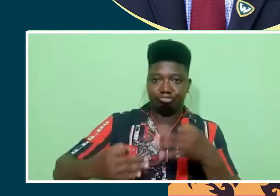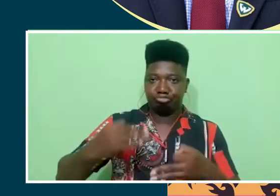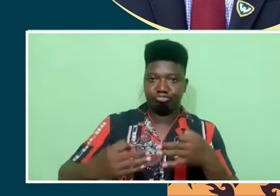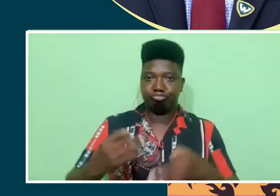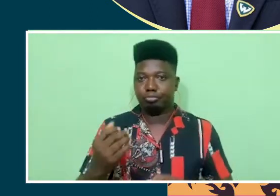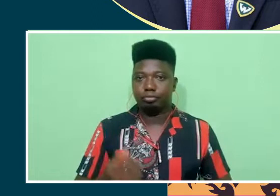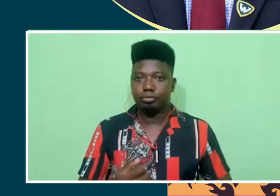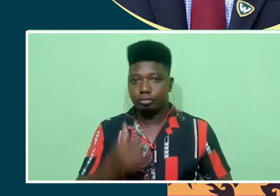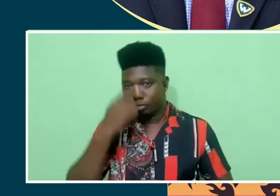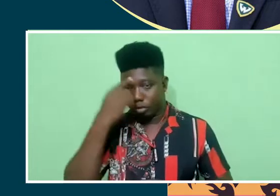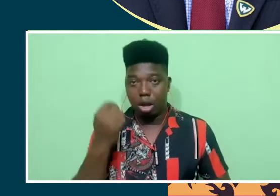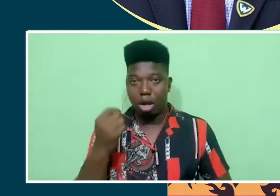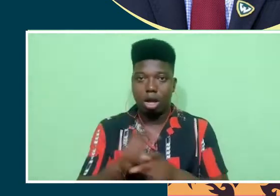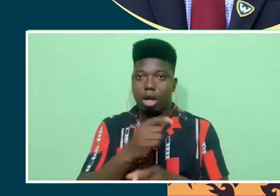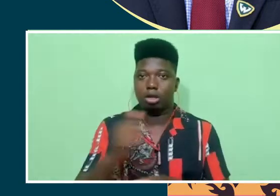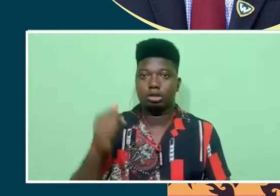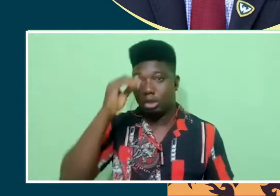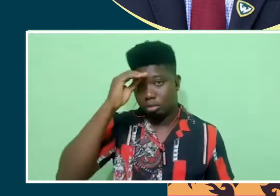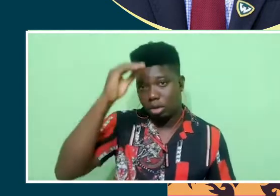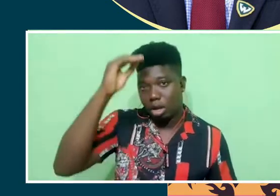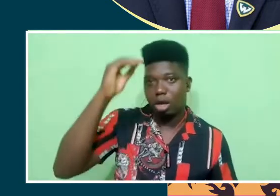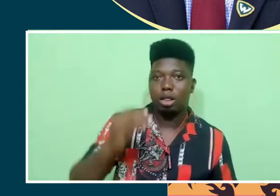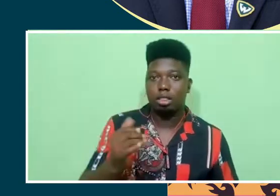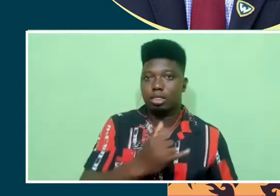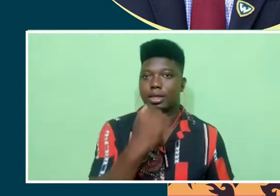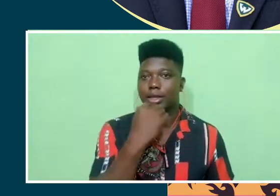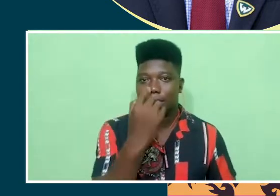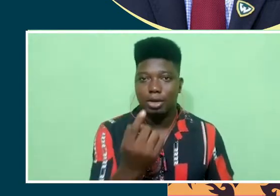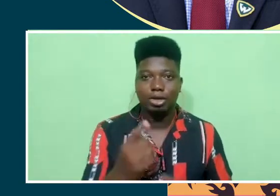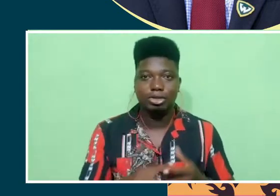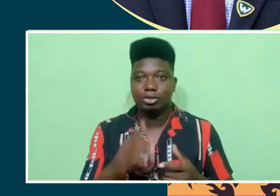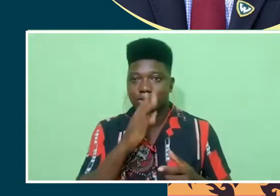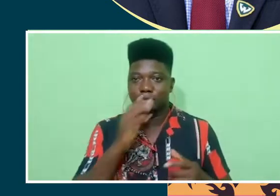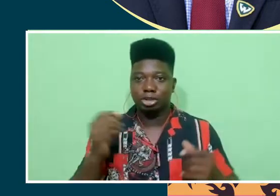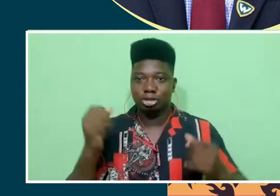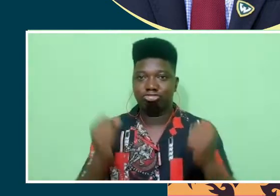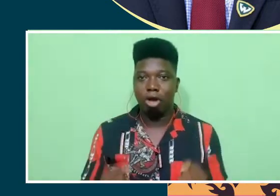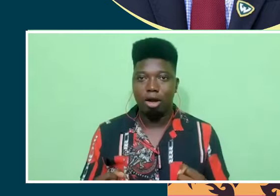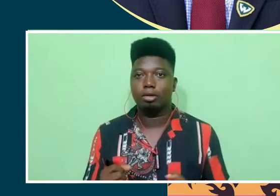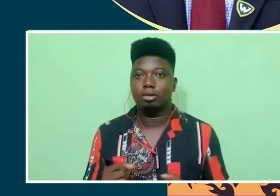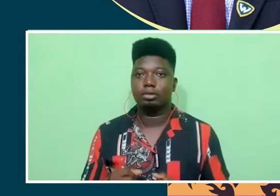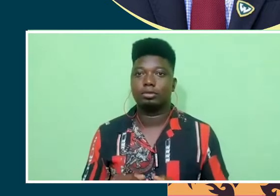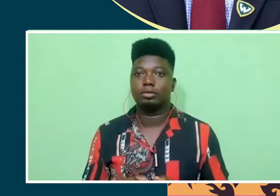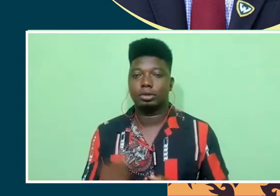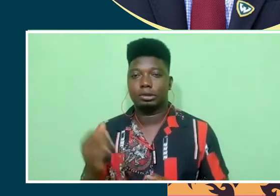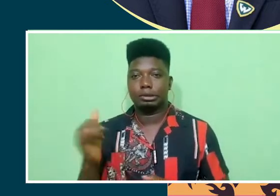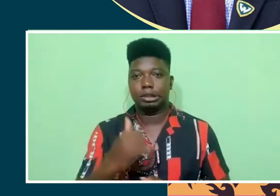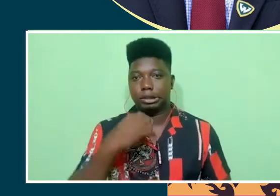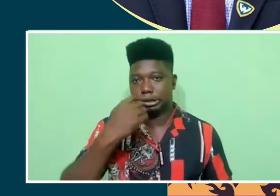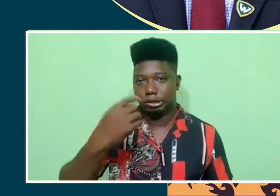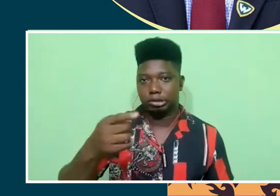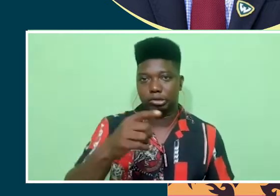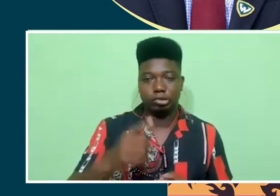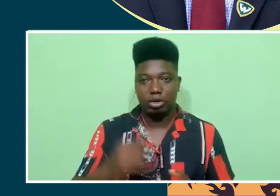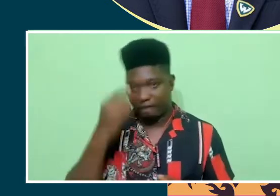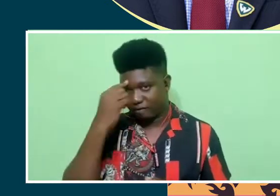man already, they've told you to be strong, they've told you to behave in a certain way, they've told you to say for your life to be better,